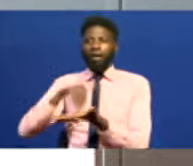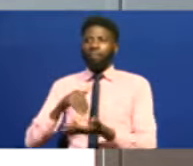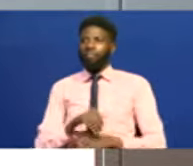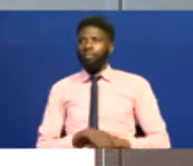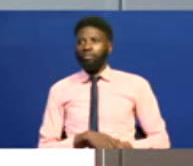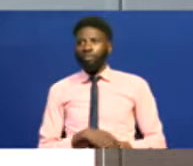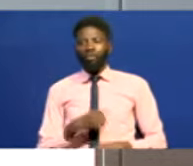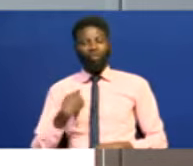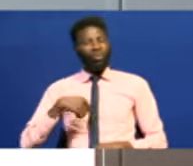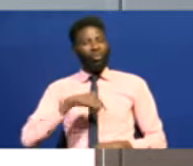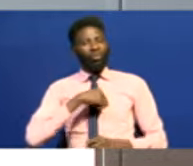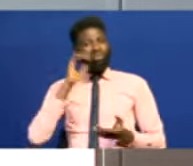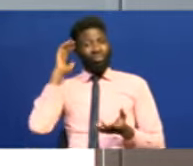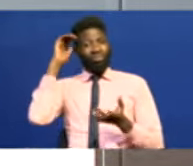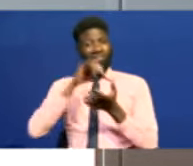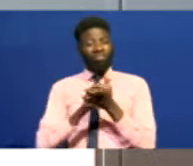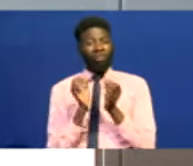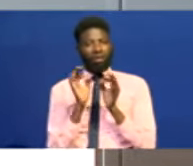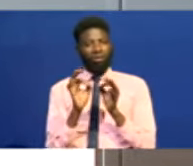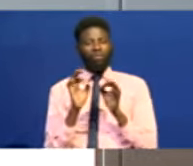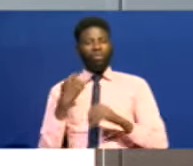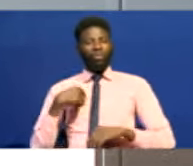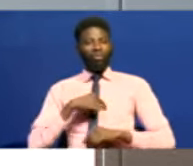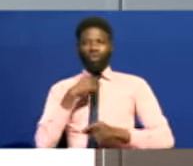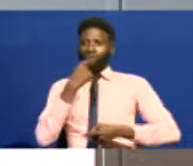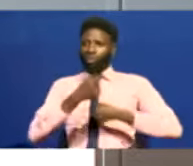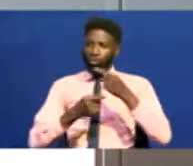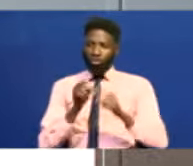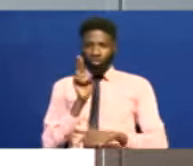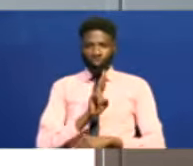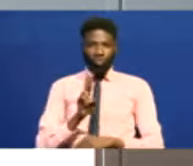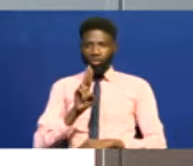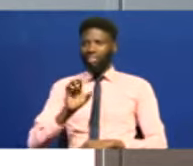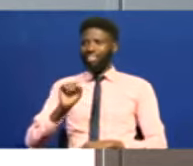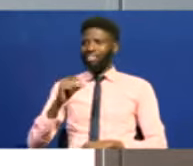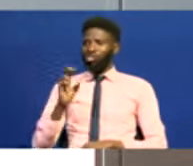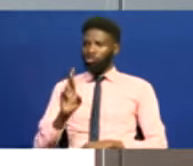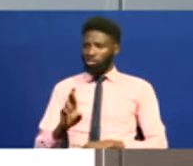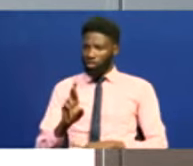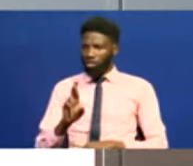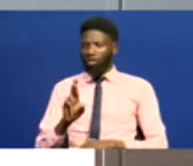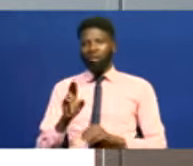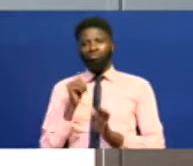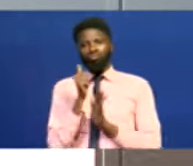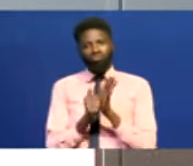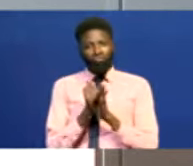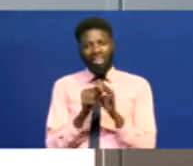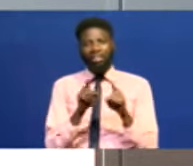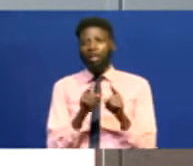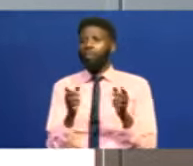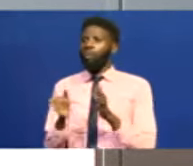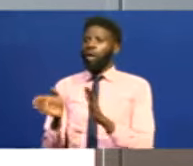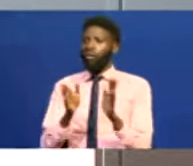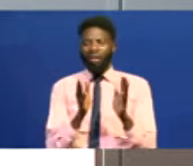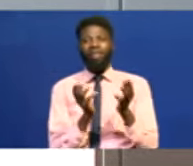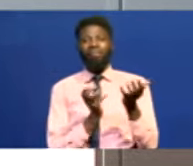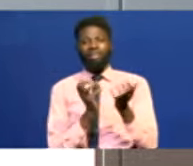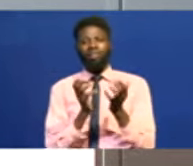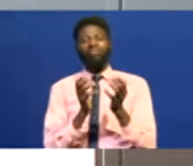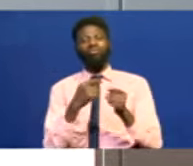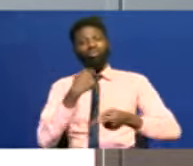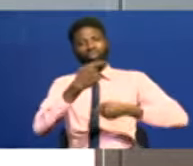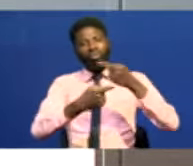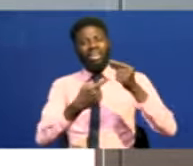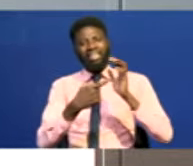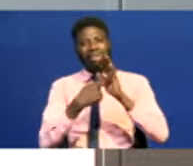kufanya kutumia SGR na kutafuta njia zingine za kuendeleza biashara kama ile tunasema